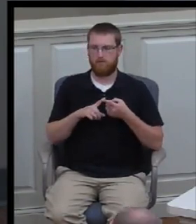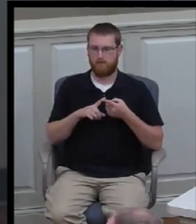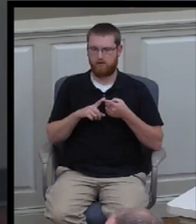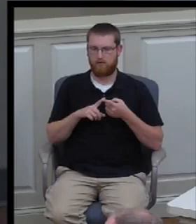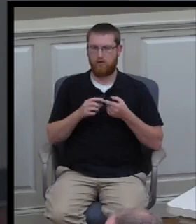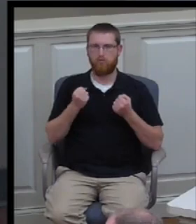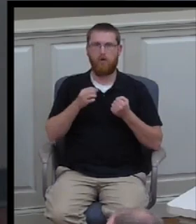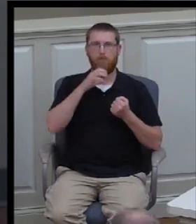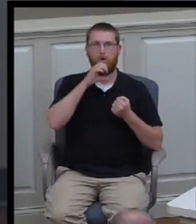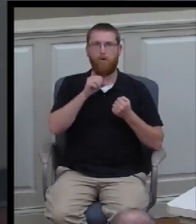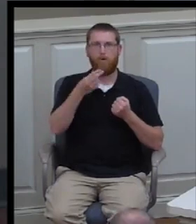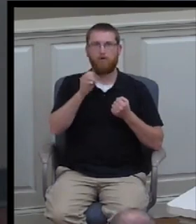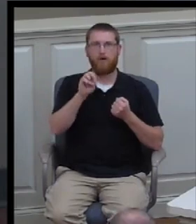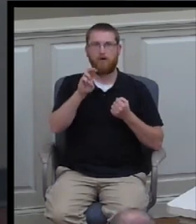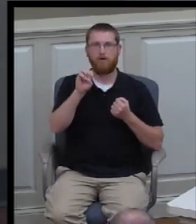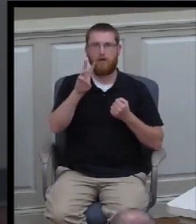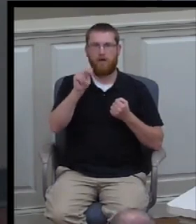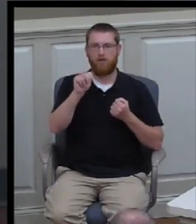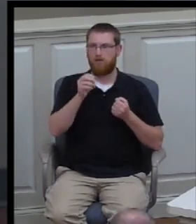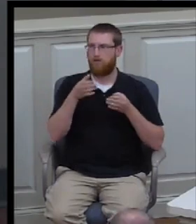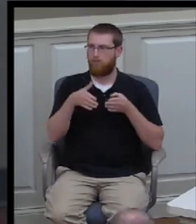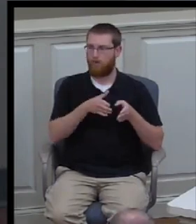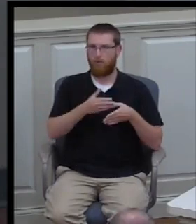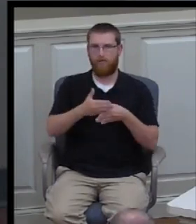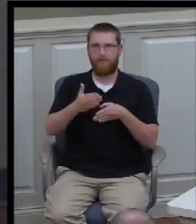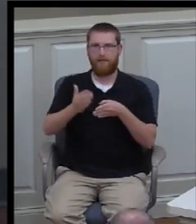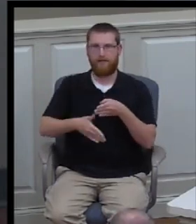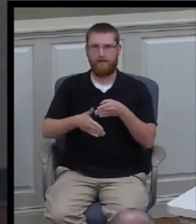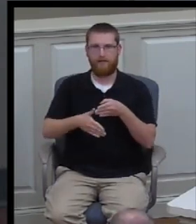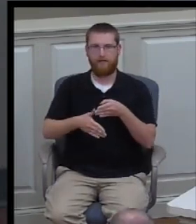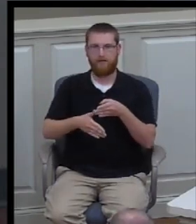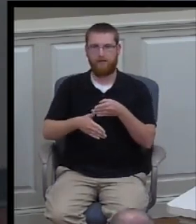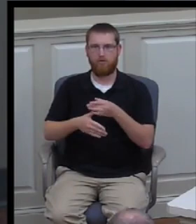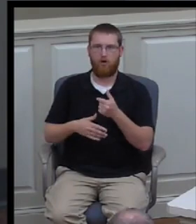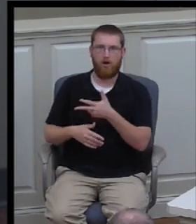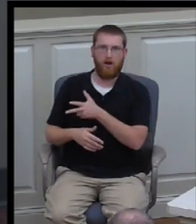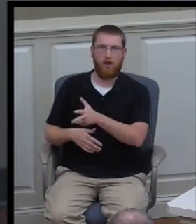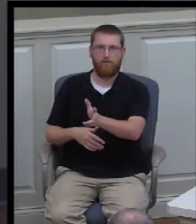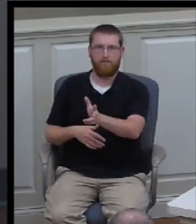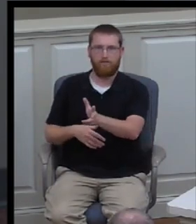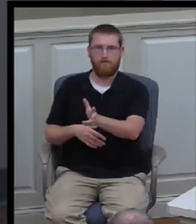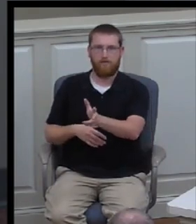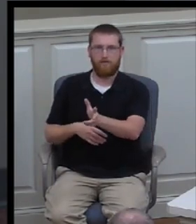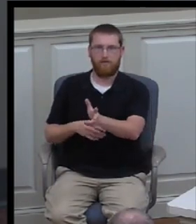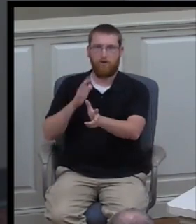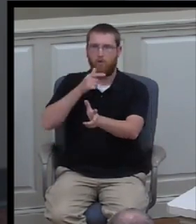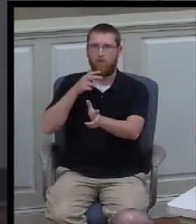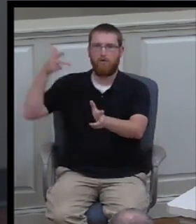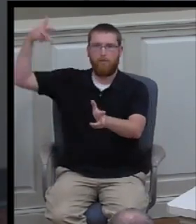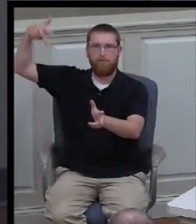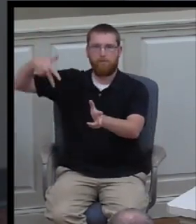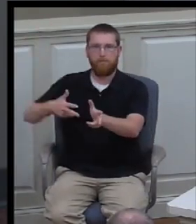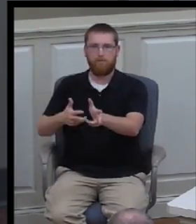going down Old Shakertown Road to the end of it and make a turn to the left as folks are coming up over the hill or folks are coming in